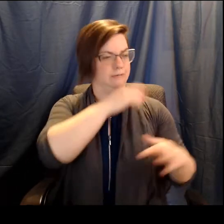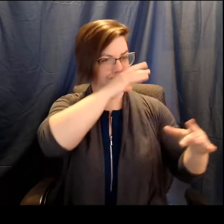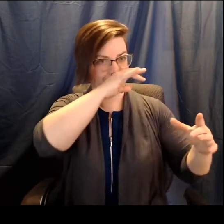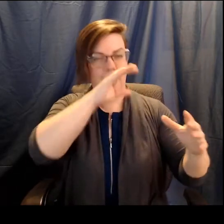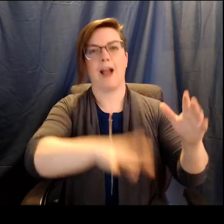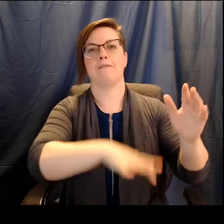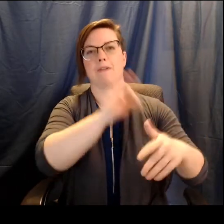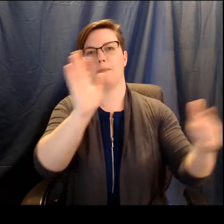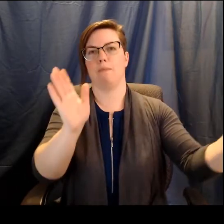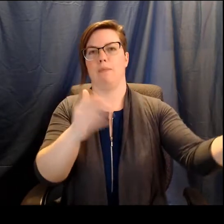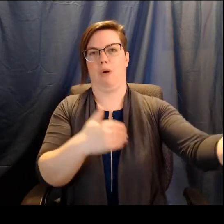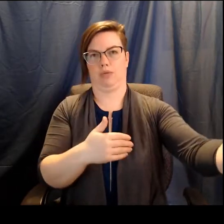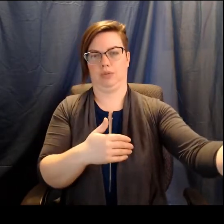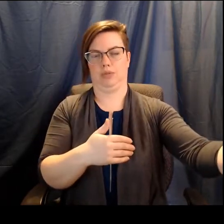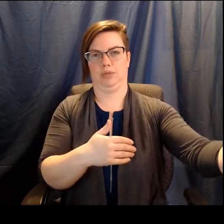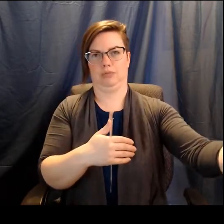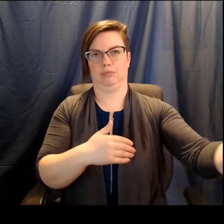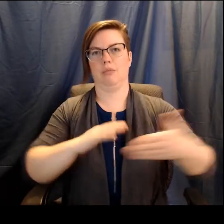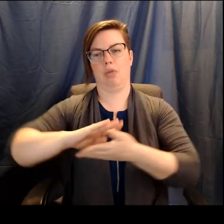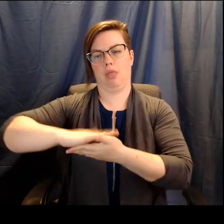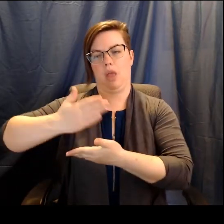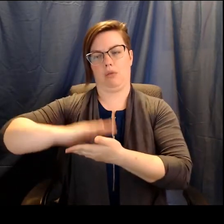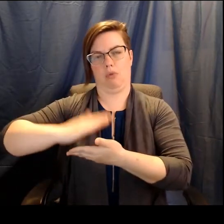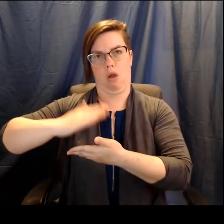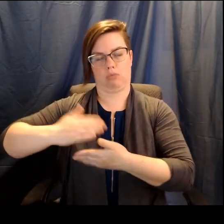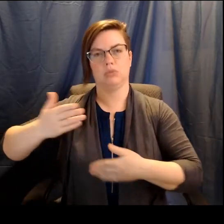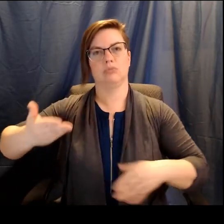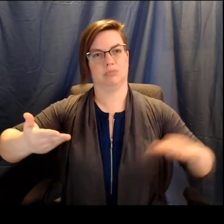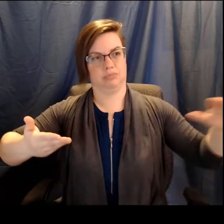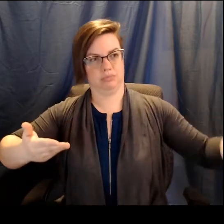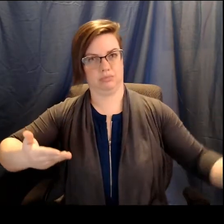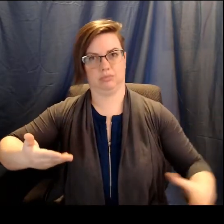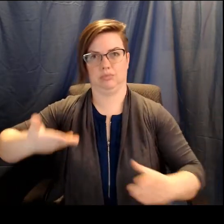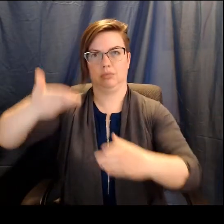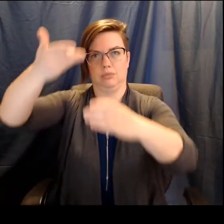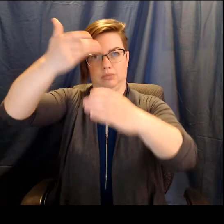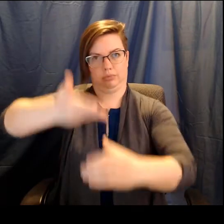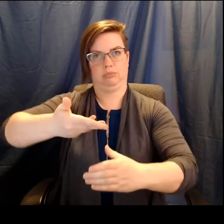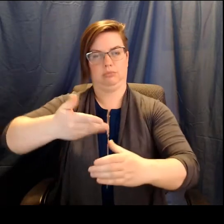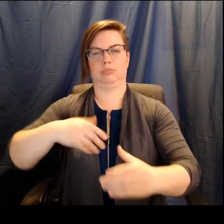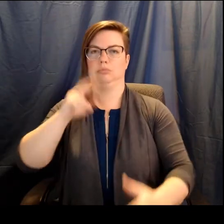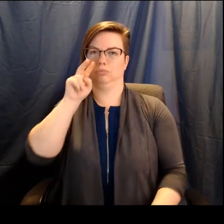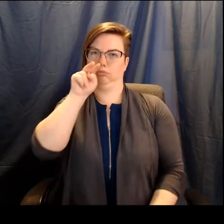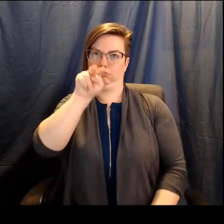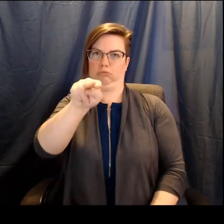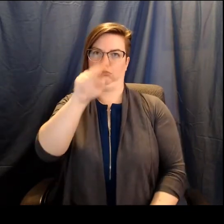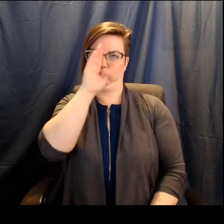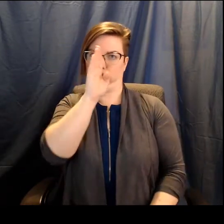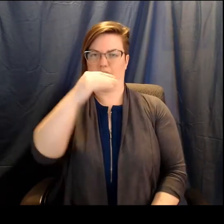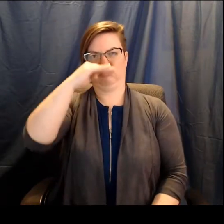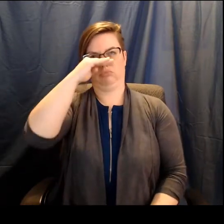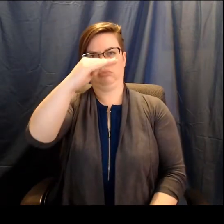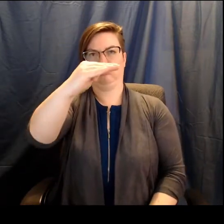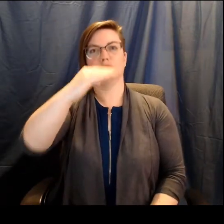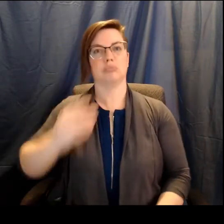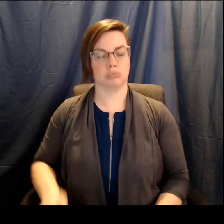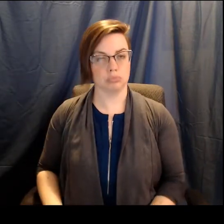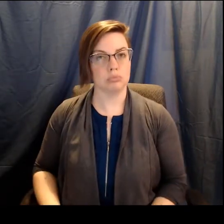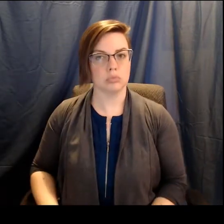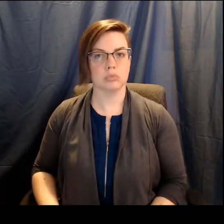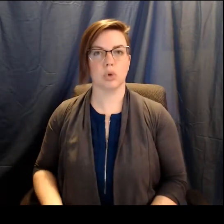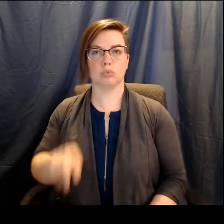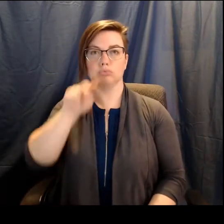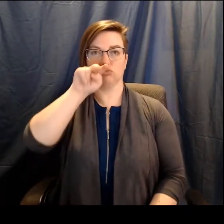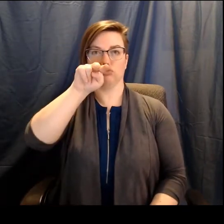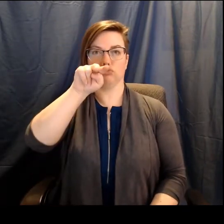right? And we put the laptop on top of the box so that we can look straight at the computer. That way we were looking up and our head's